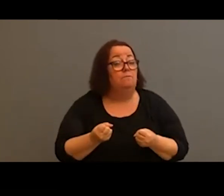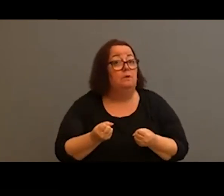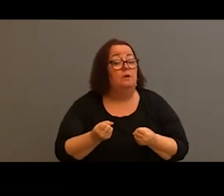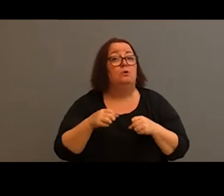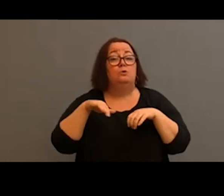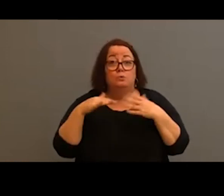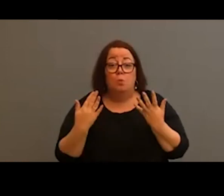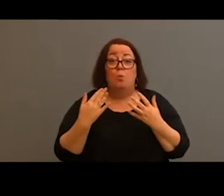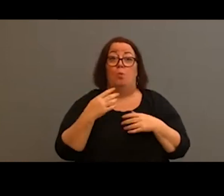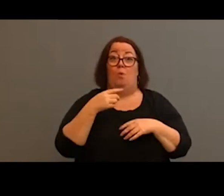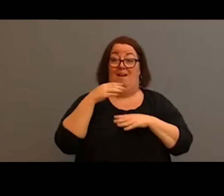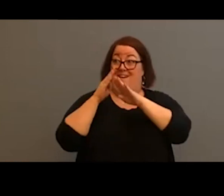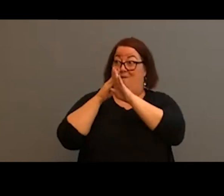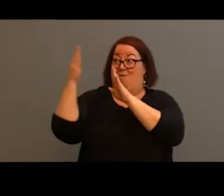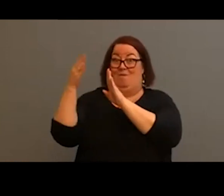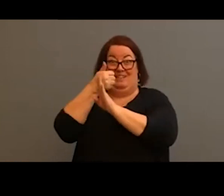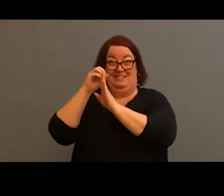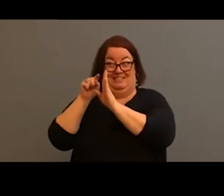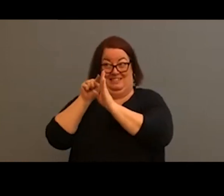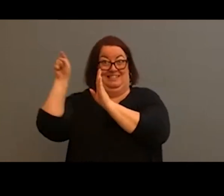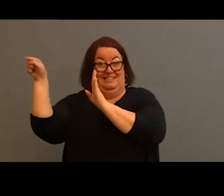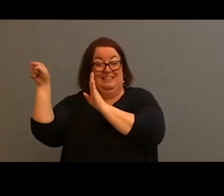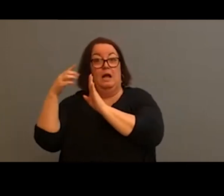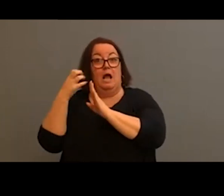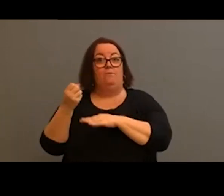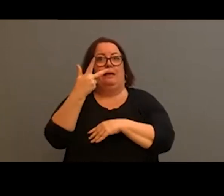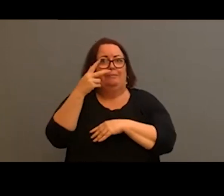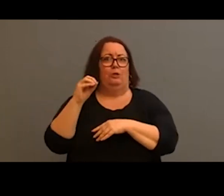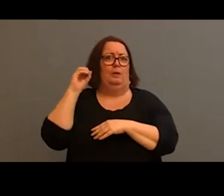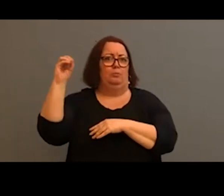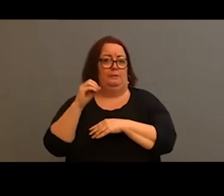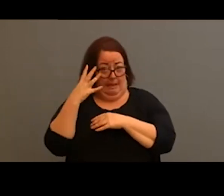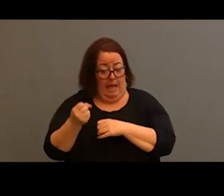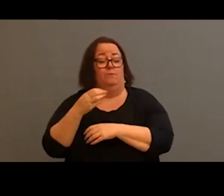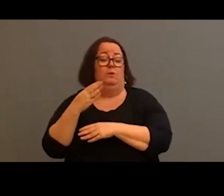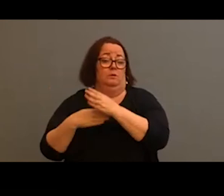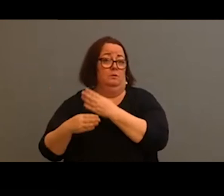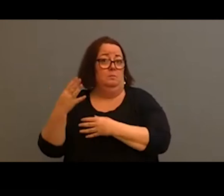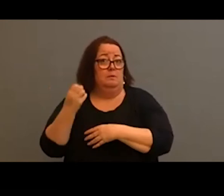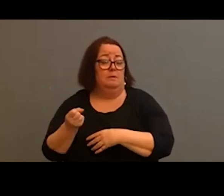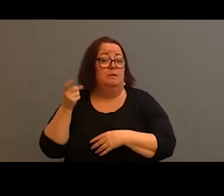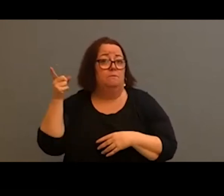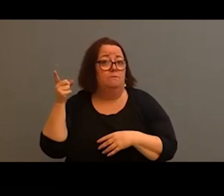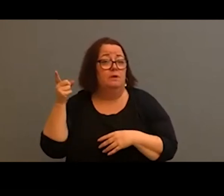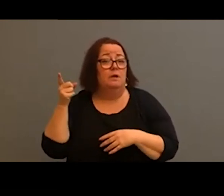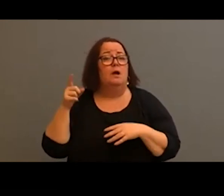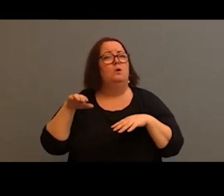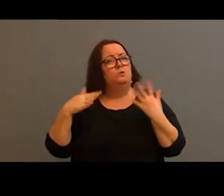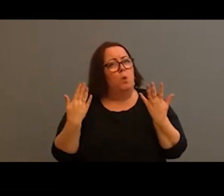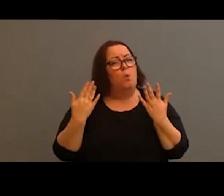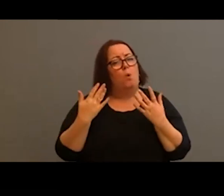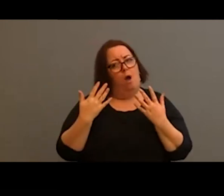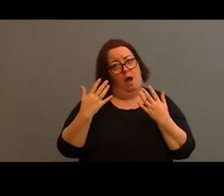disability too if you live long enough. And not making sure that this very large group of people are